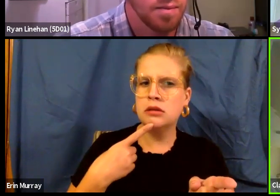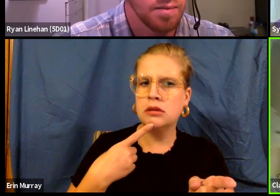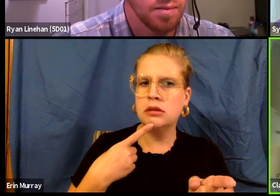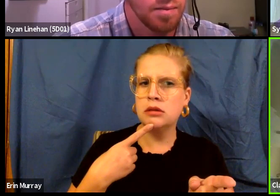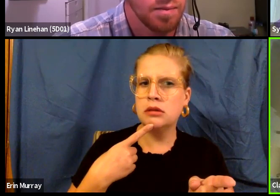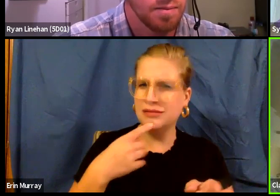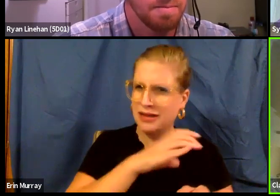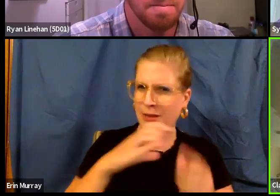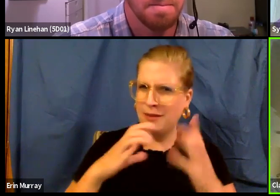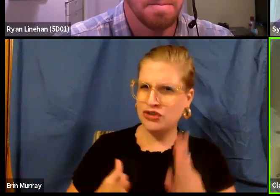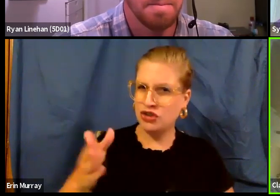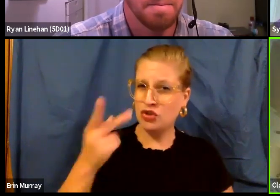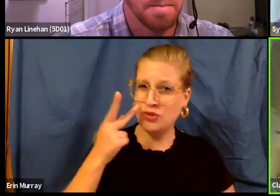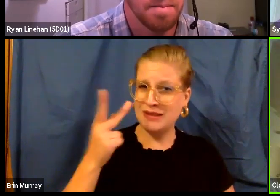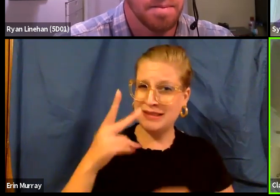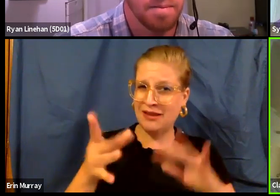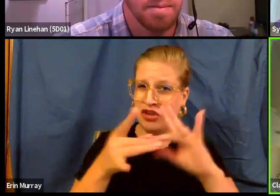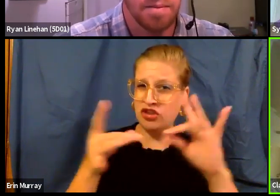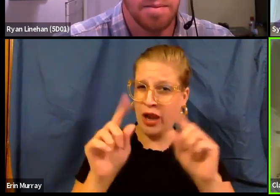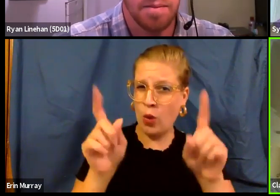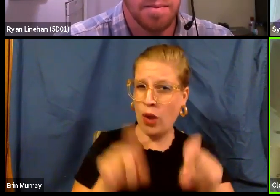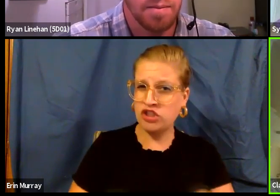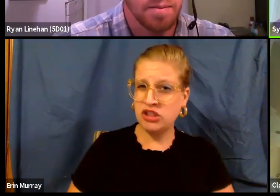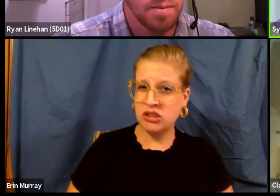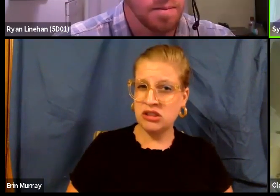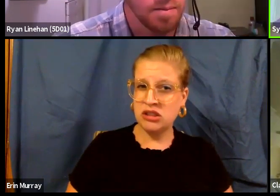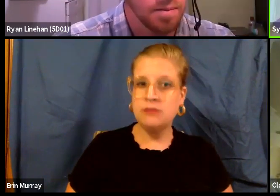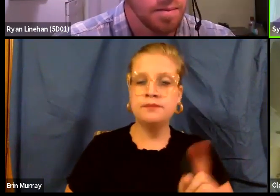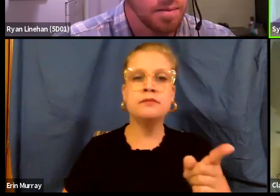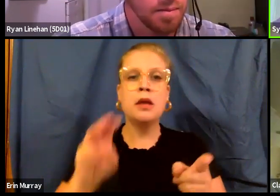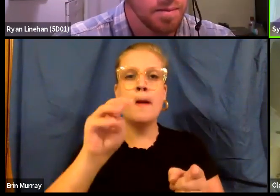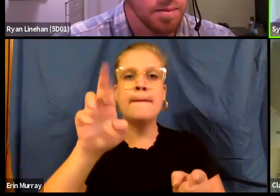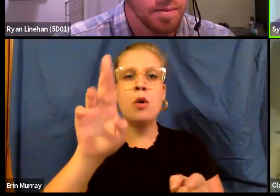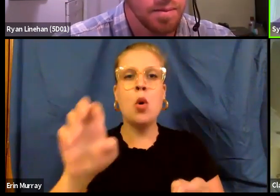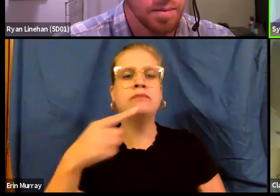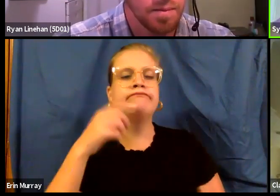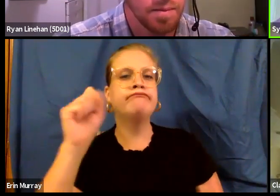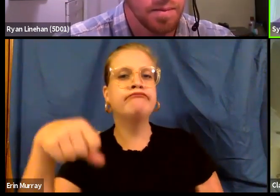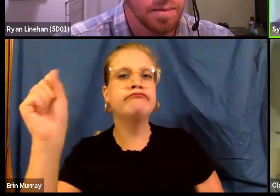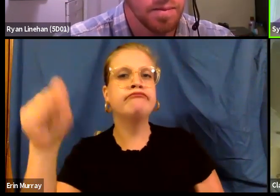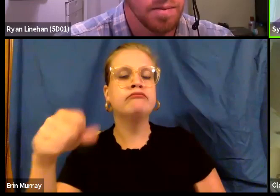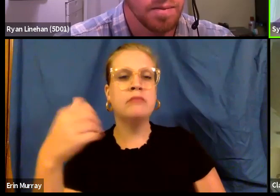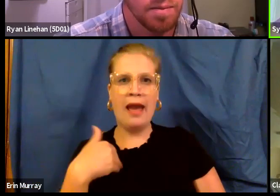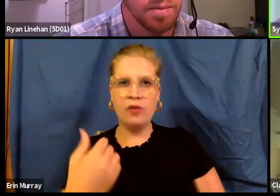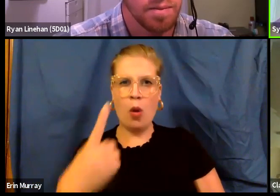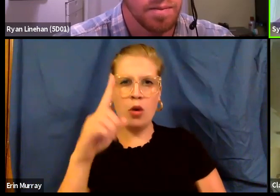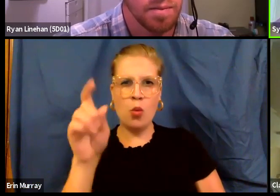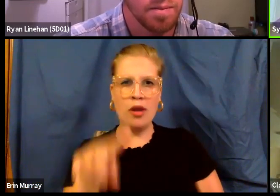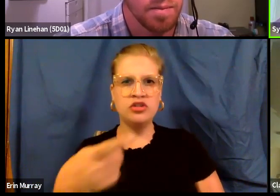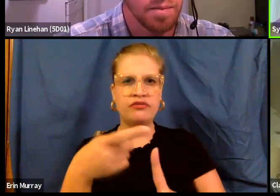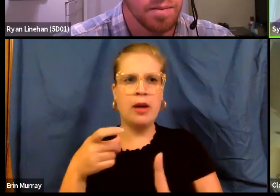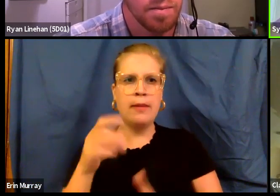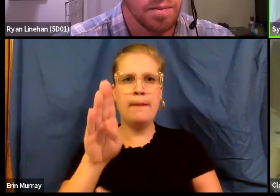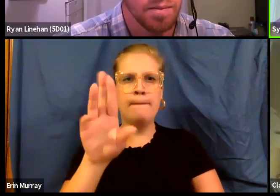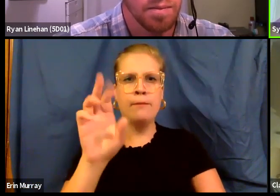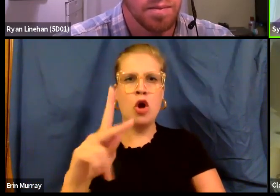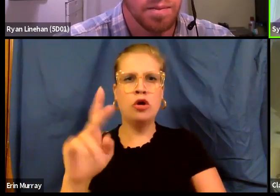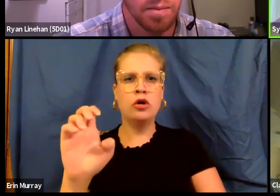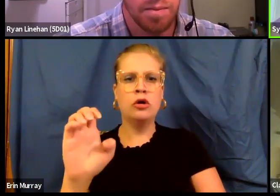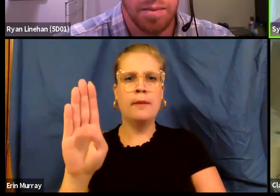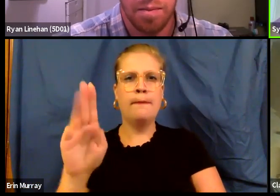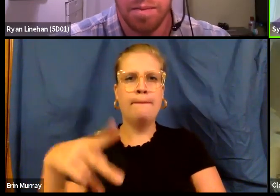Commissioners, did you see the chat questions? Yes. So we have one question from Brooke Patricia